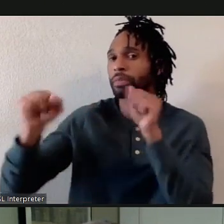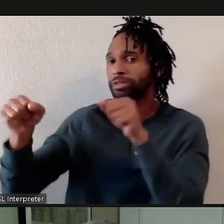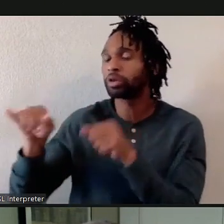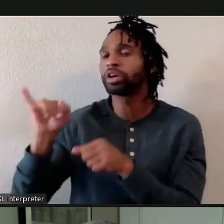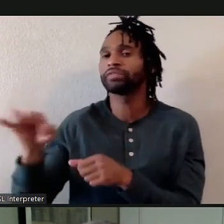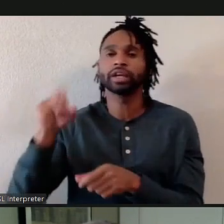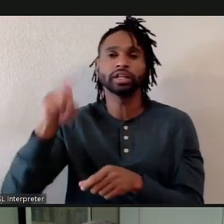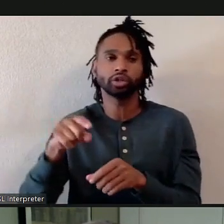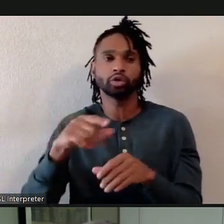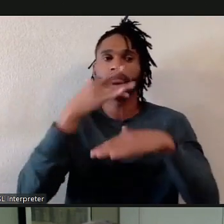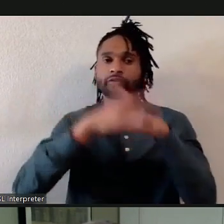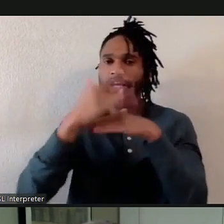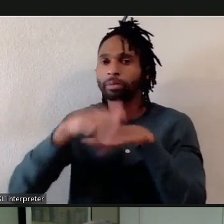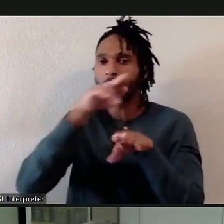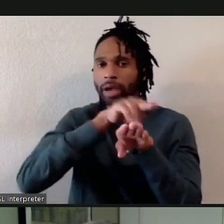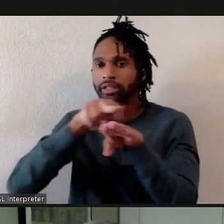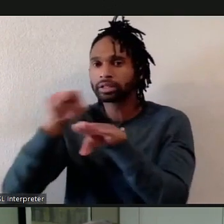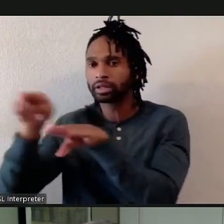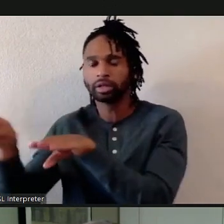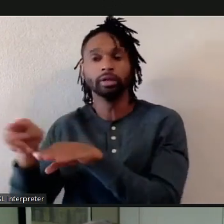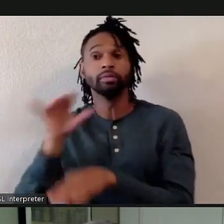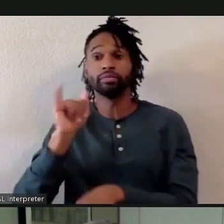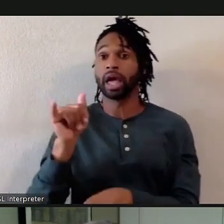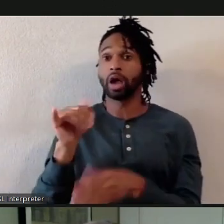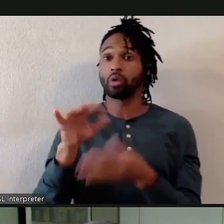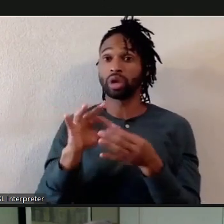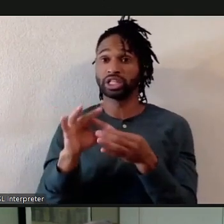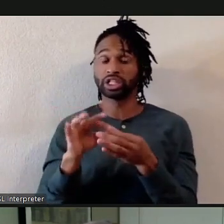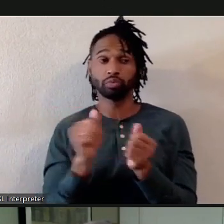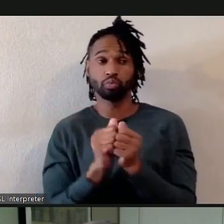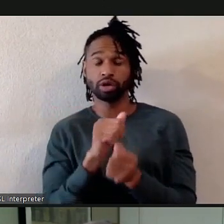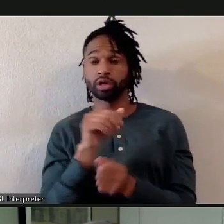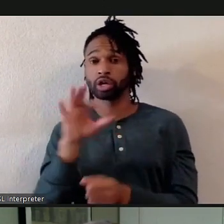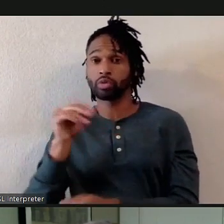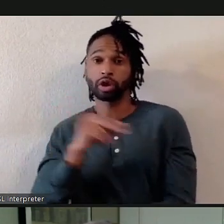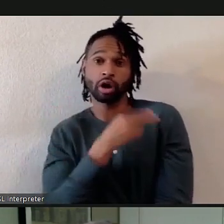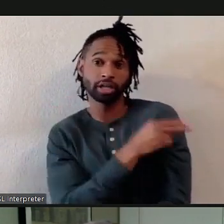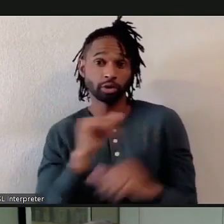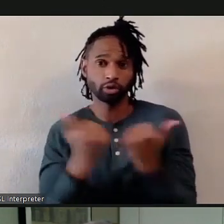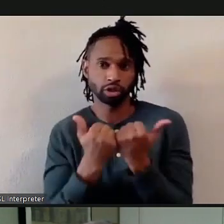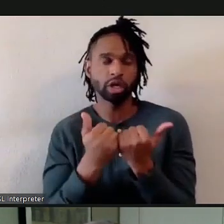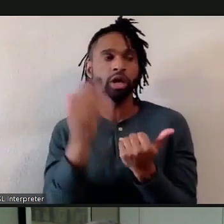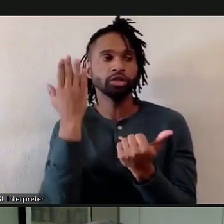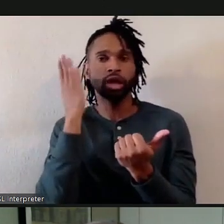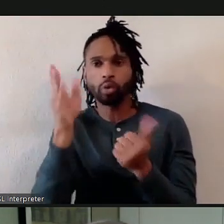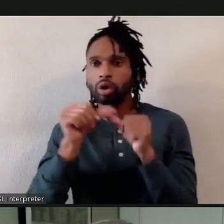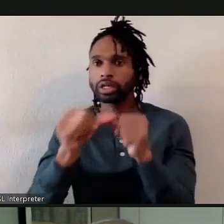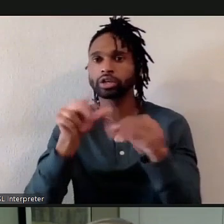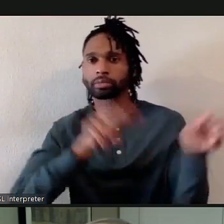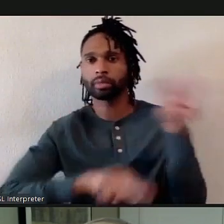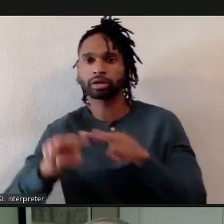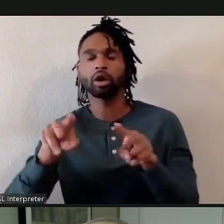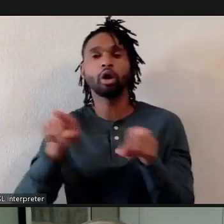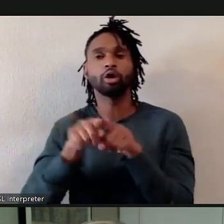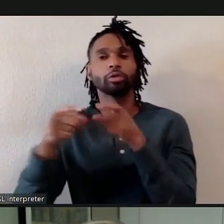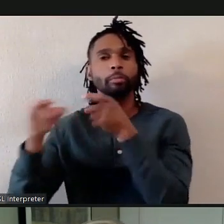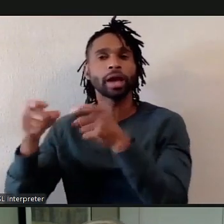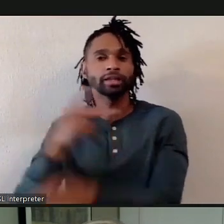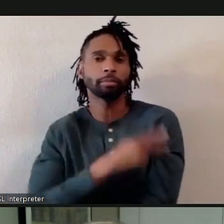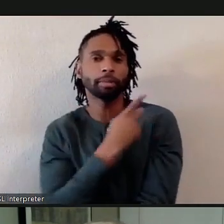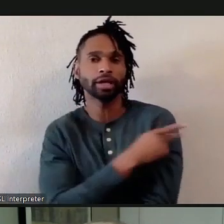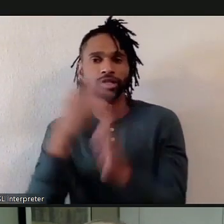open. And that close relationship means that they'll continue to monitor and manage patients so that